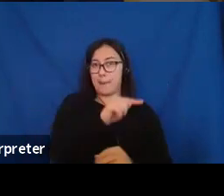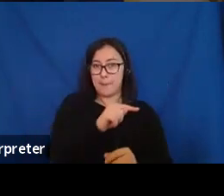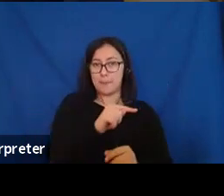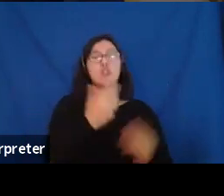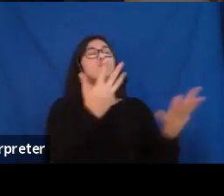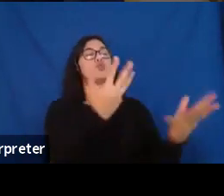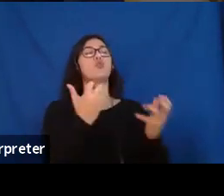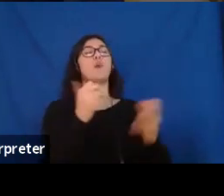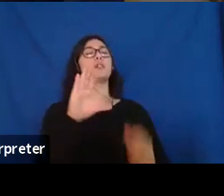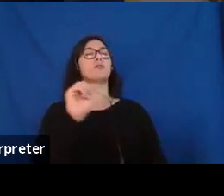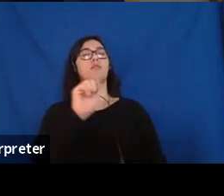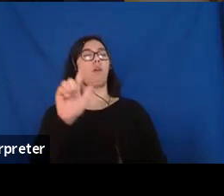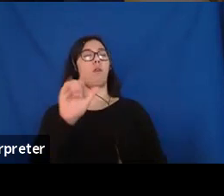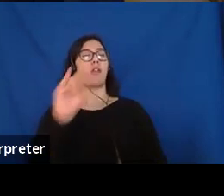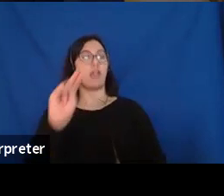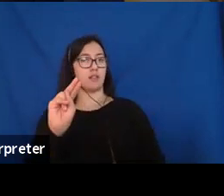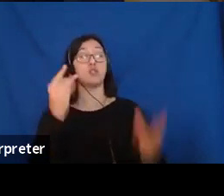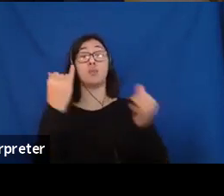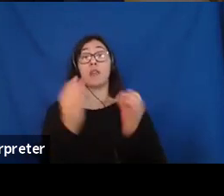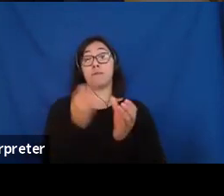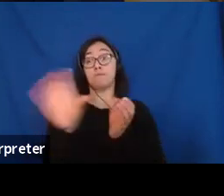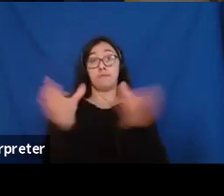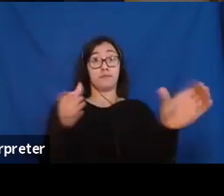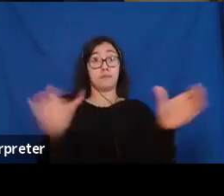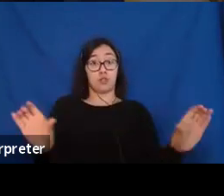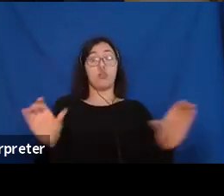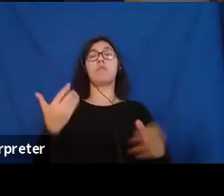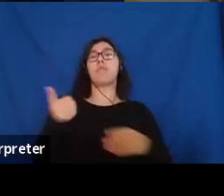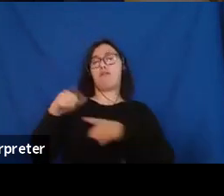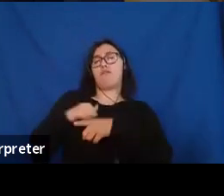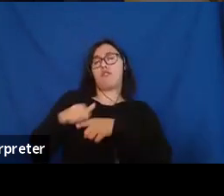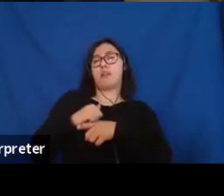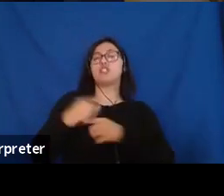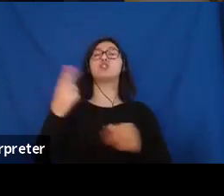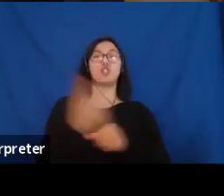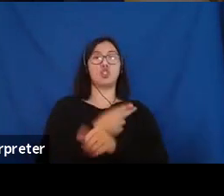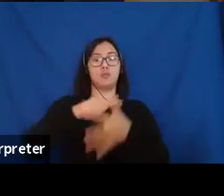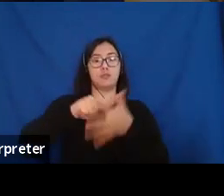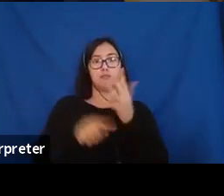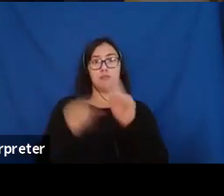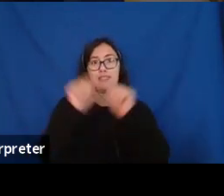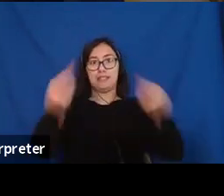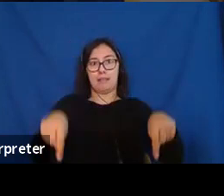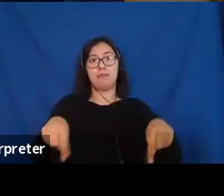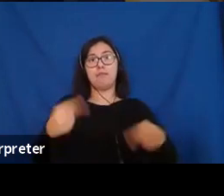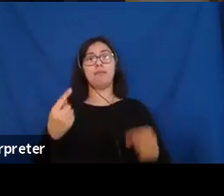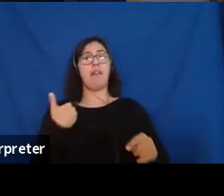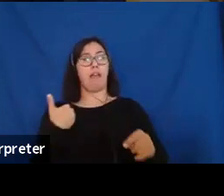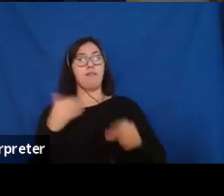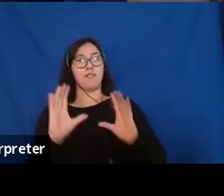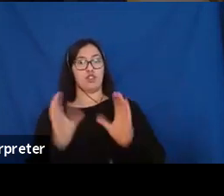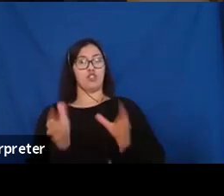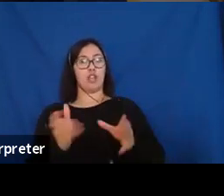him in. So if you can, with your group, break out and have a little practice using the template that's in your chat box. This is what I